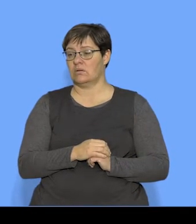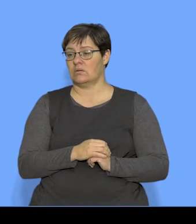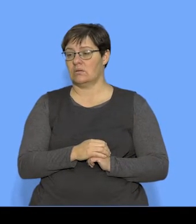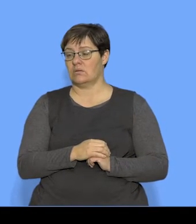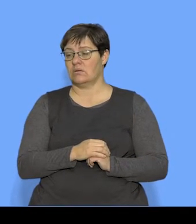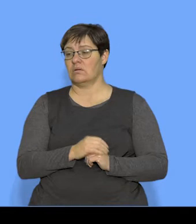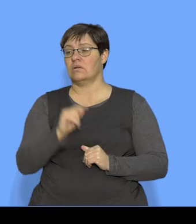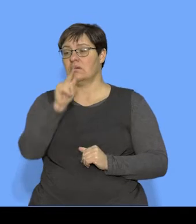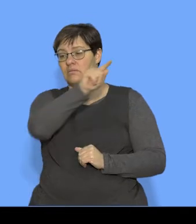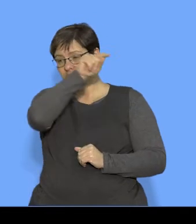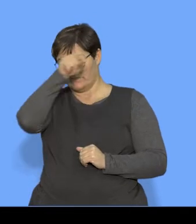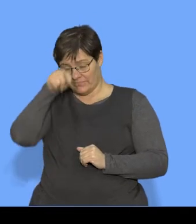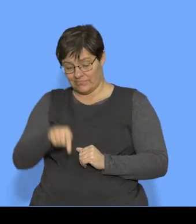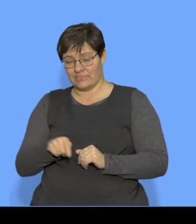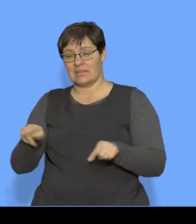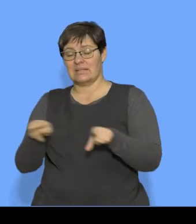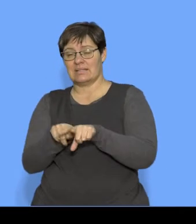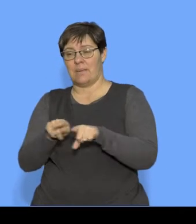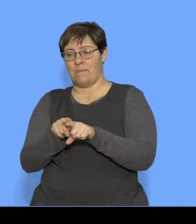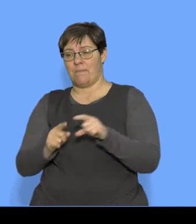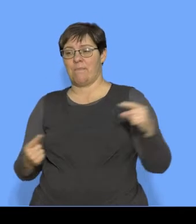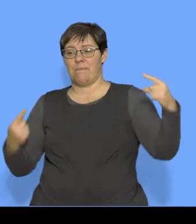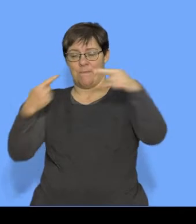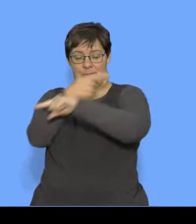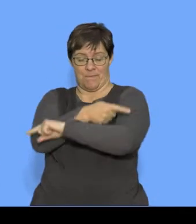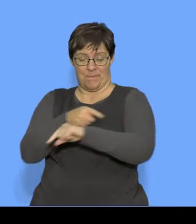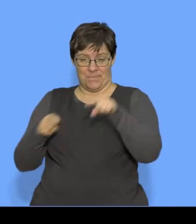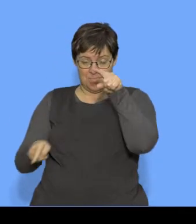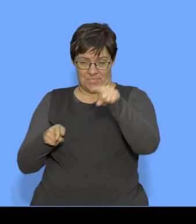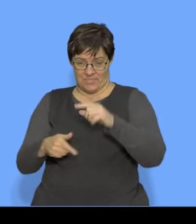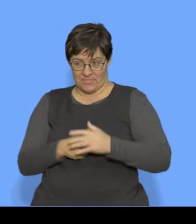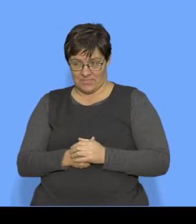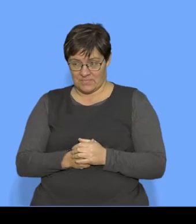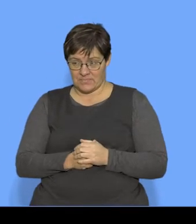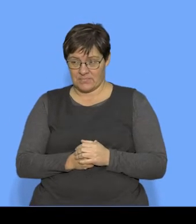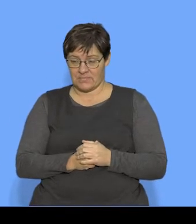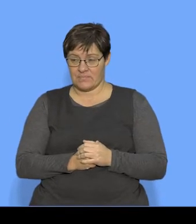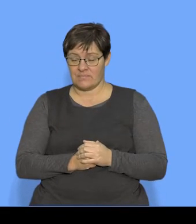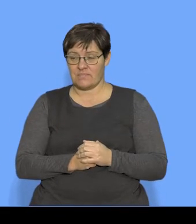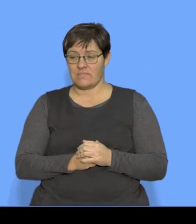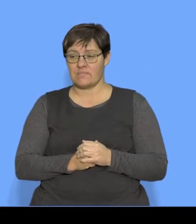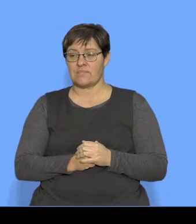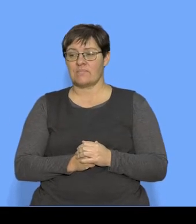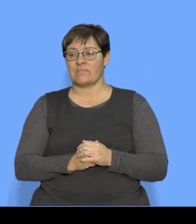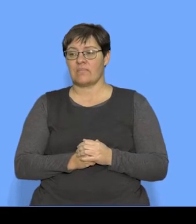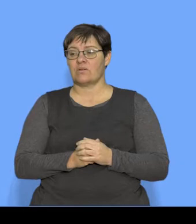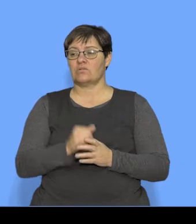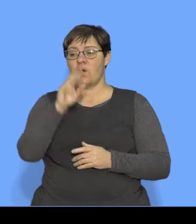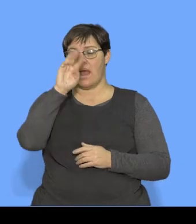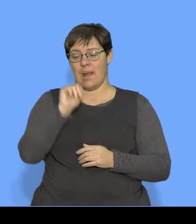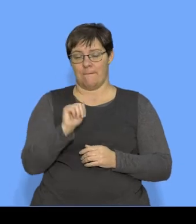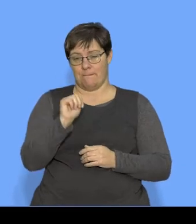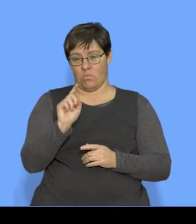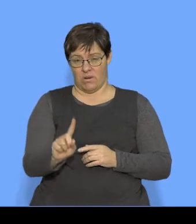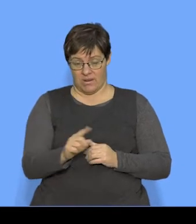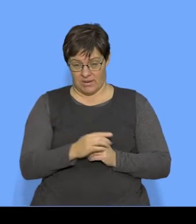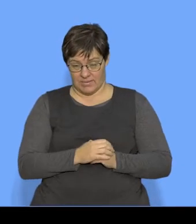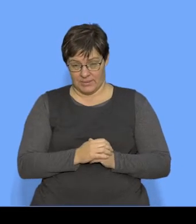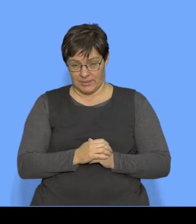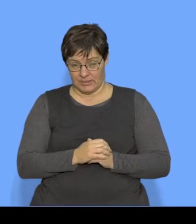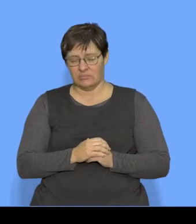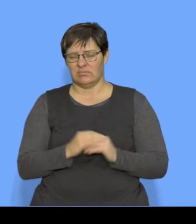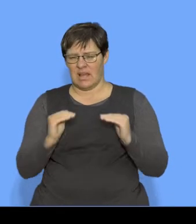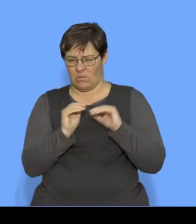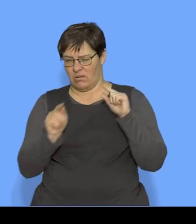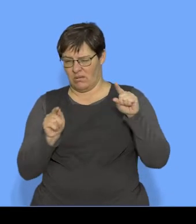with the same transversal with the parallel line, right? So which is M1. So these are the